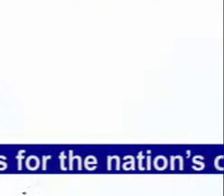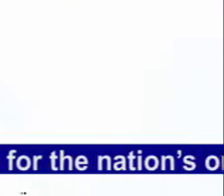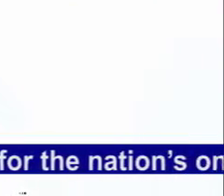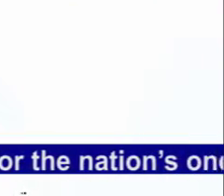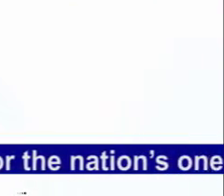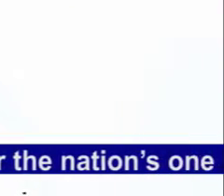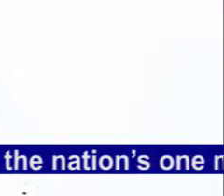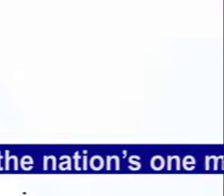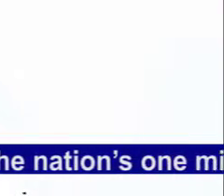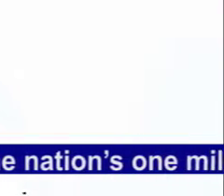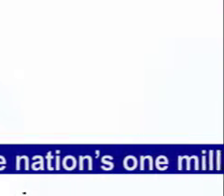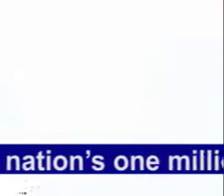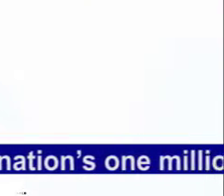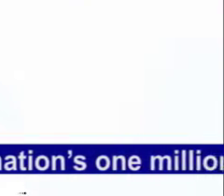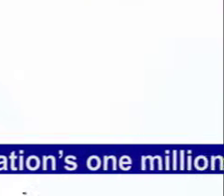coronavirus yare imu so eya